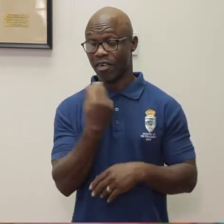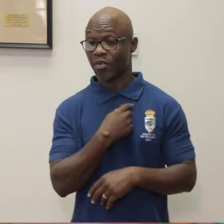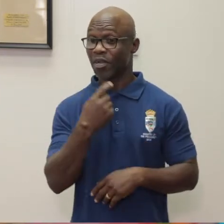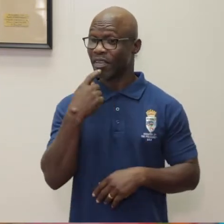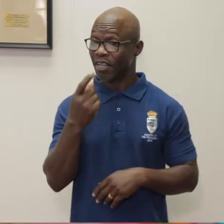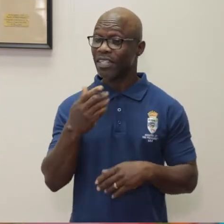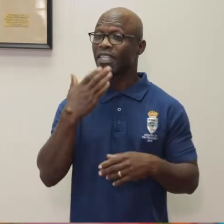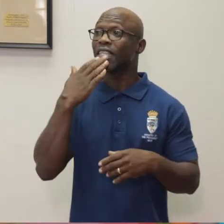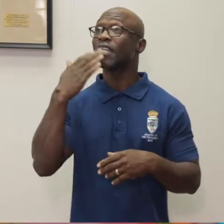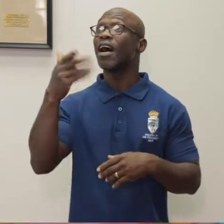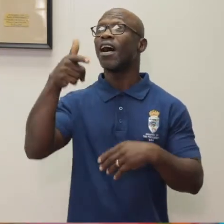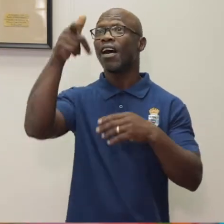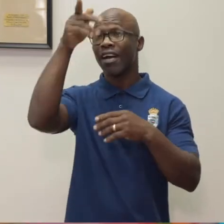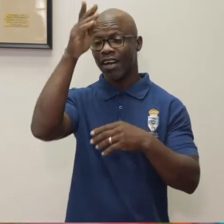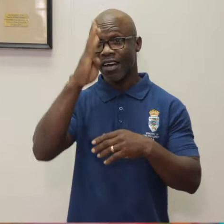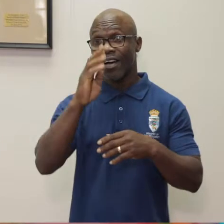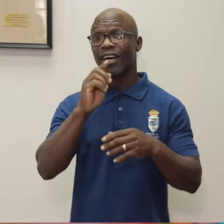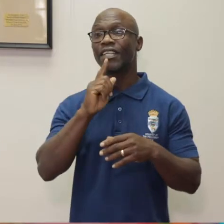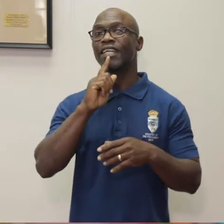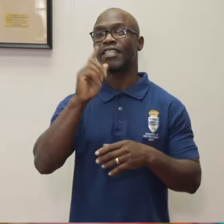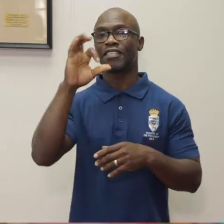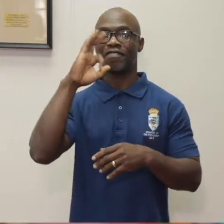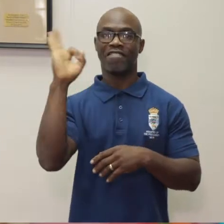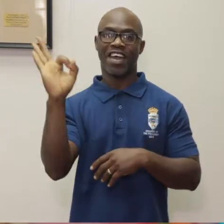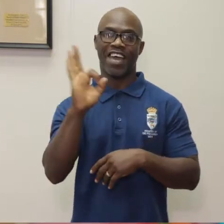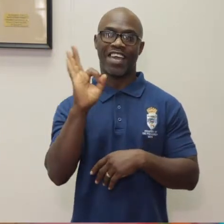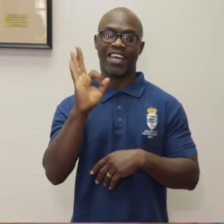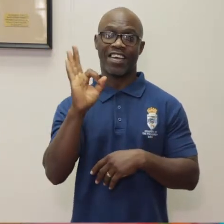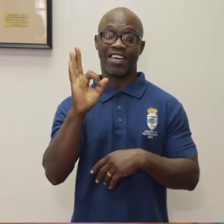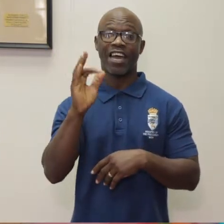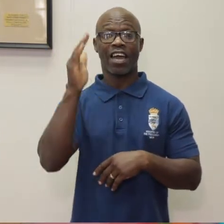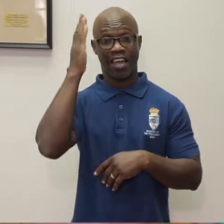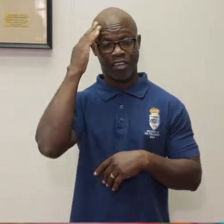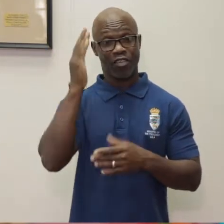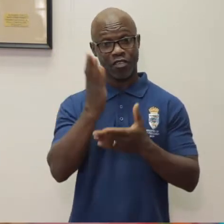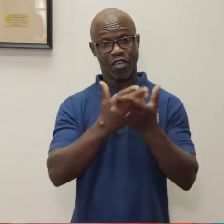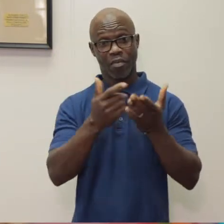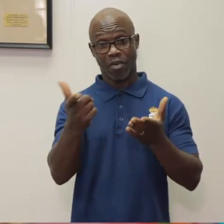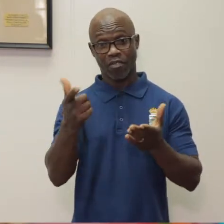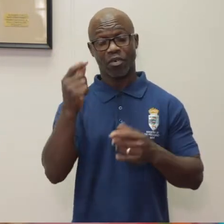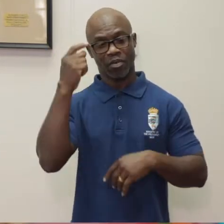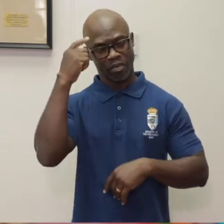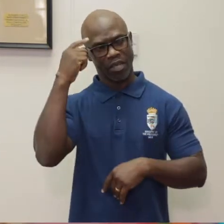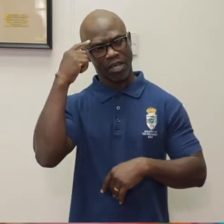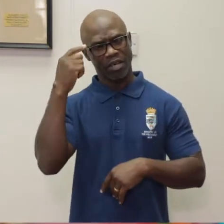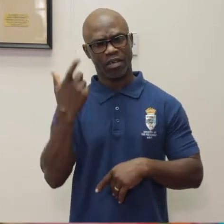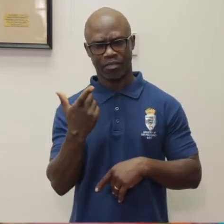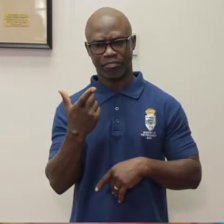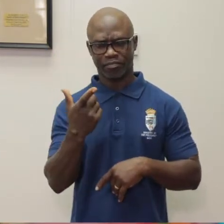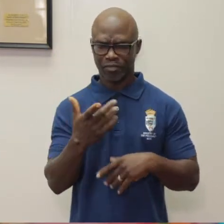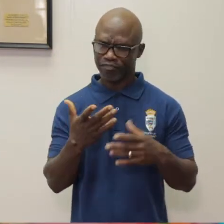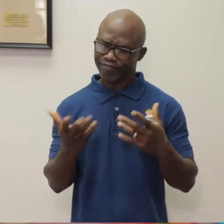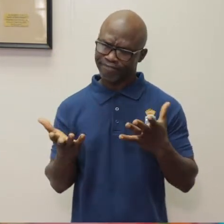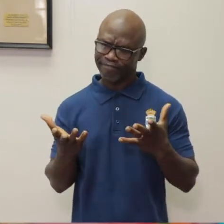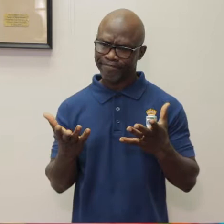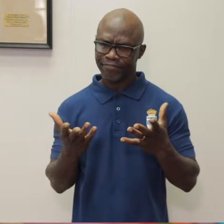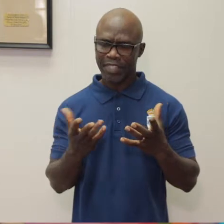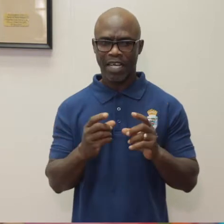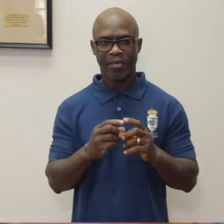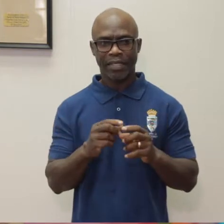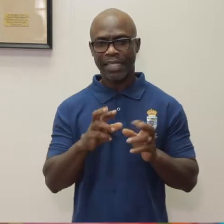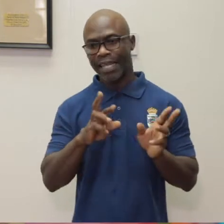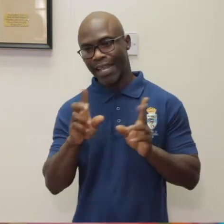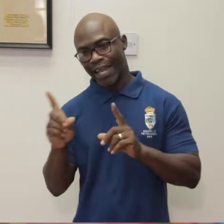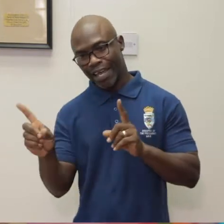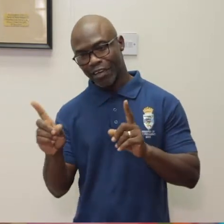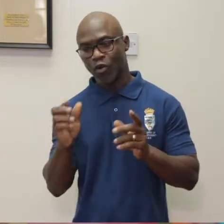thank God it's Friday. I know some of you must be thinking of normal routine liming